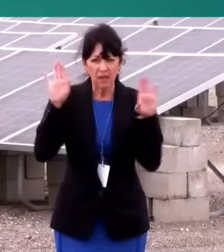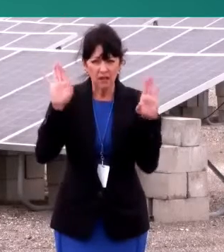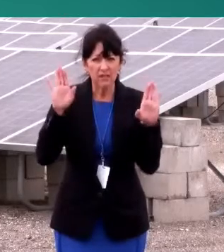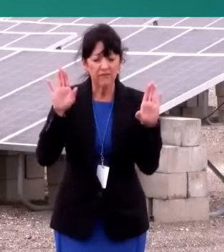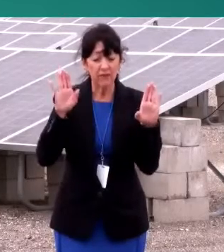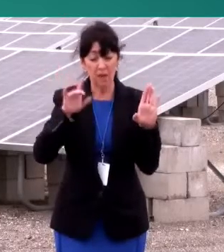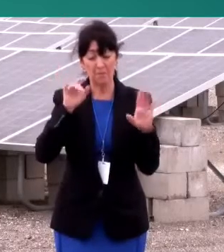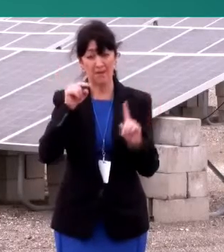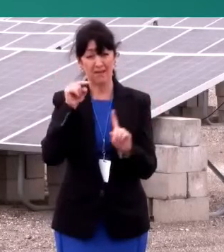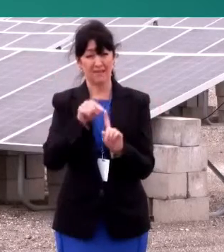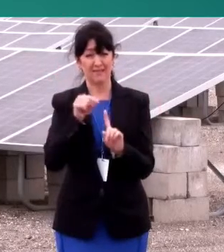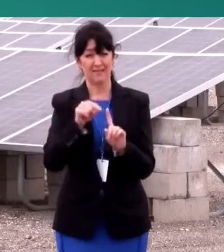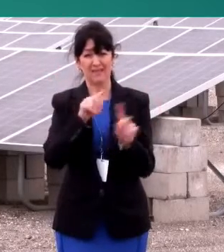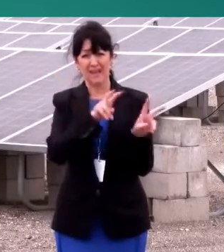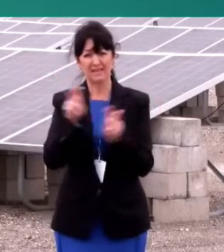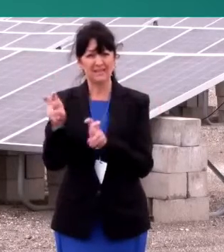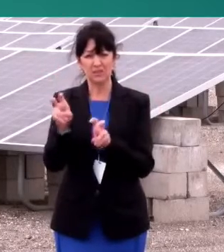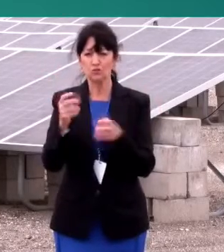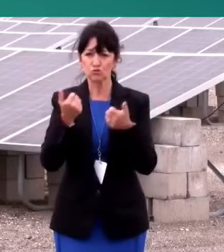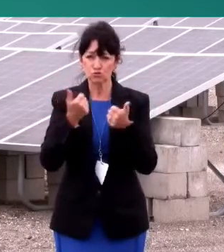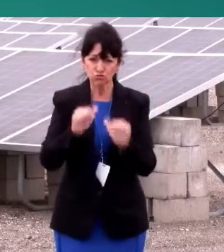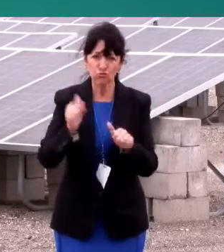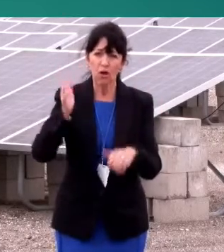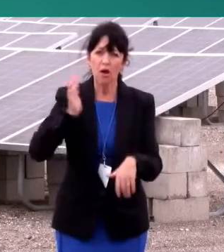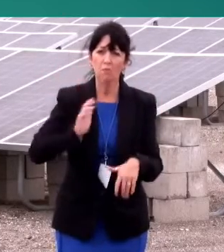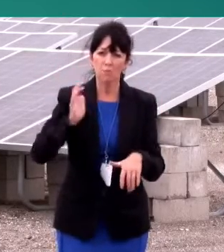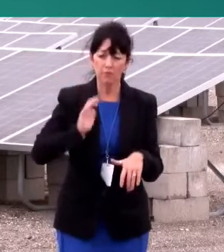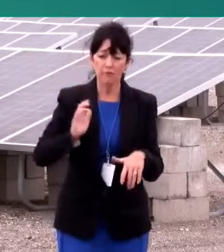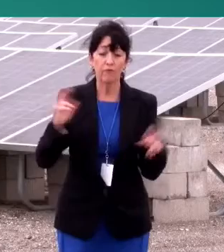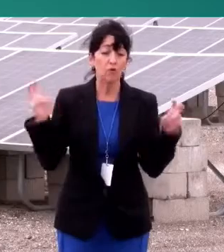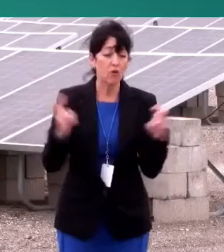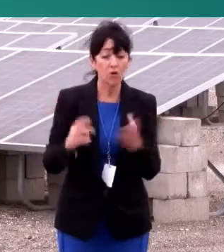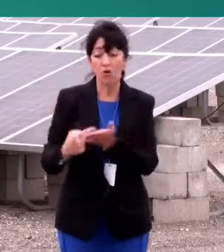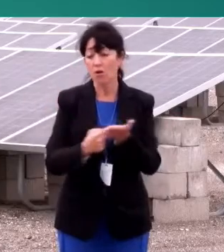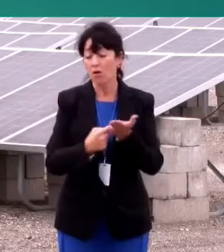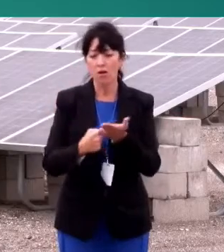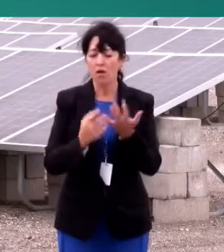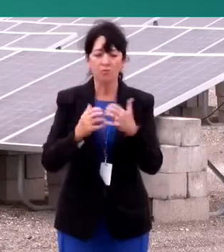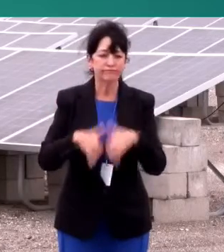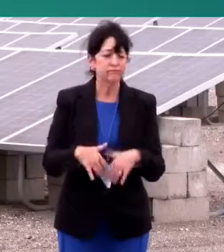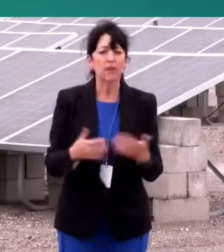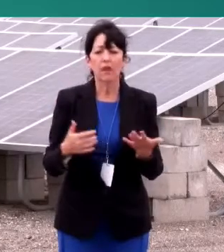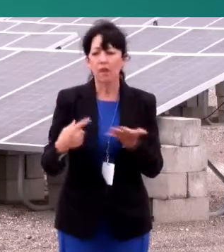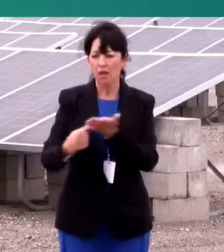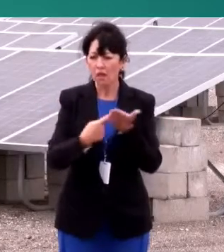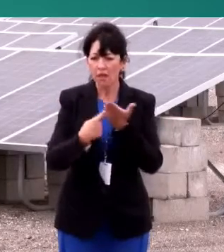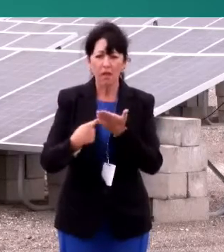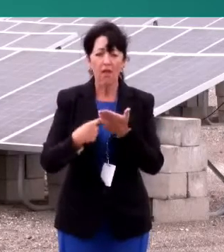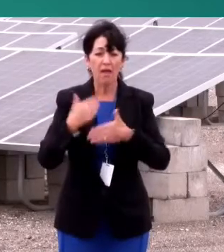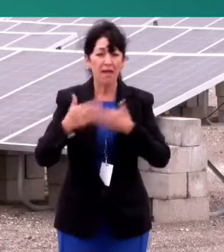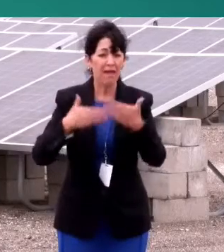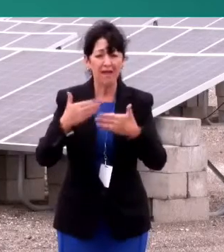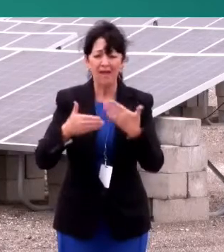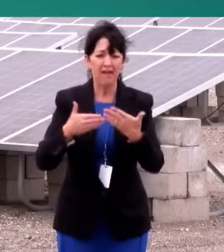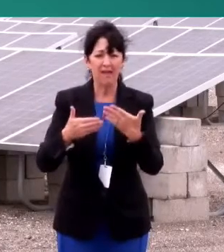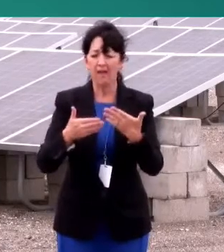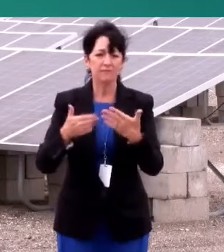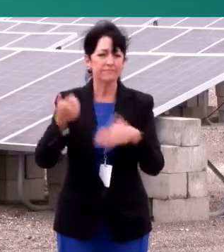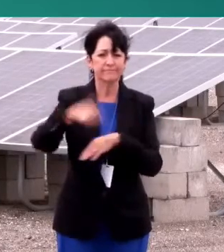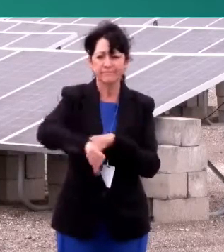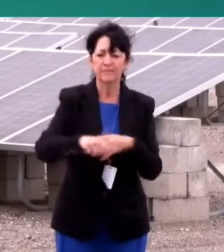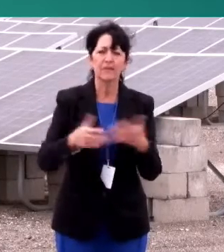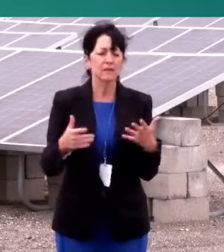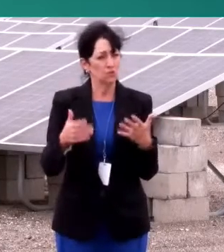addressed for many, many years. What we have created, I think, will become a model piece